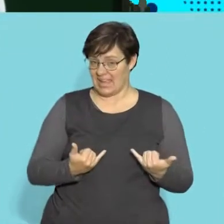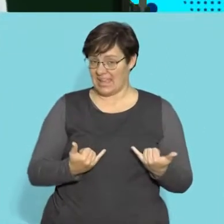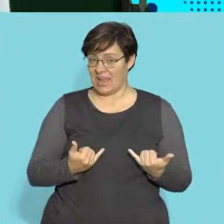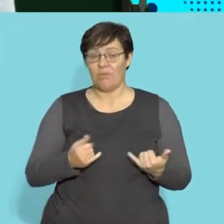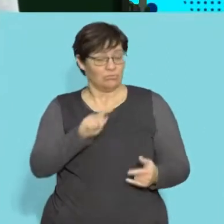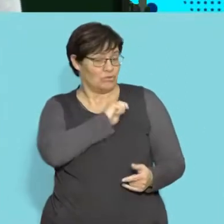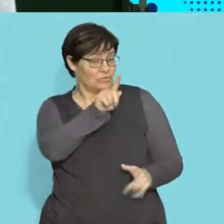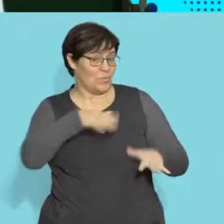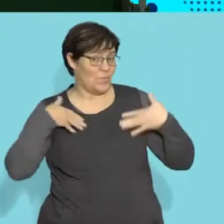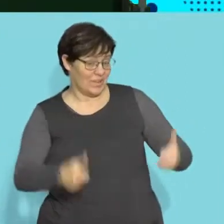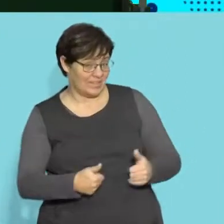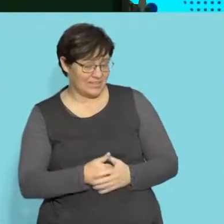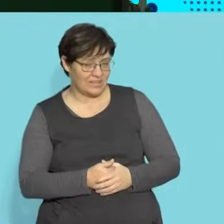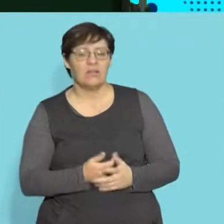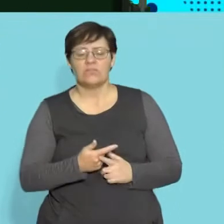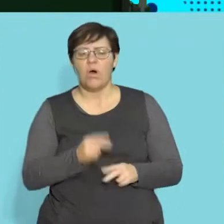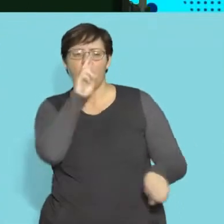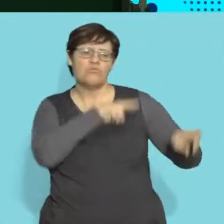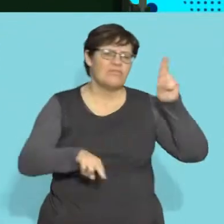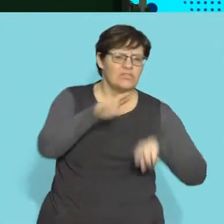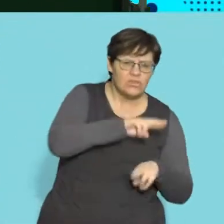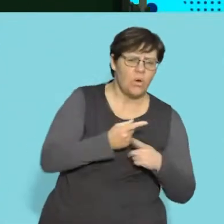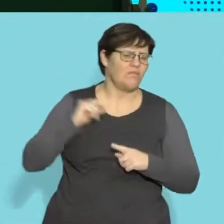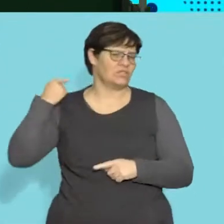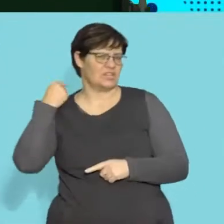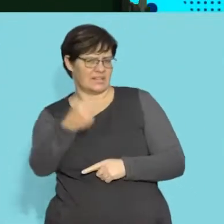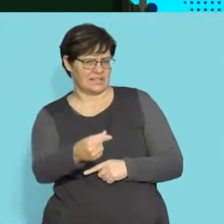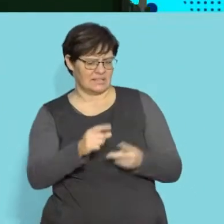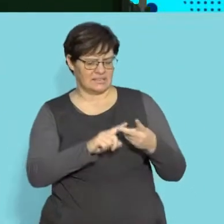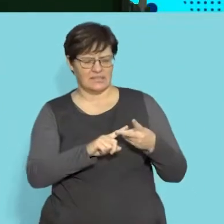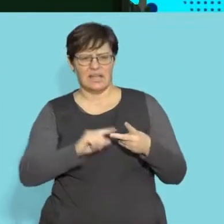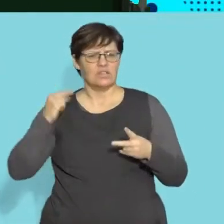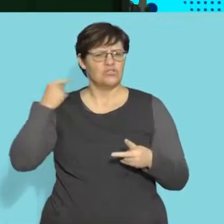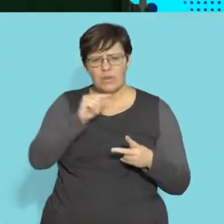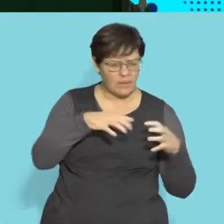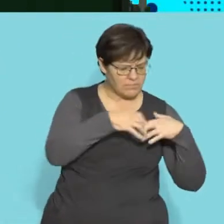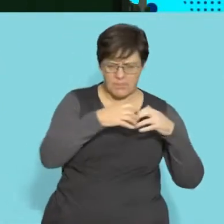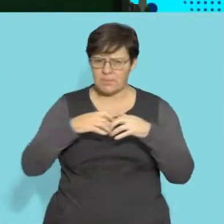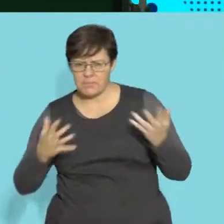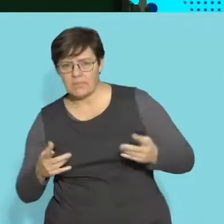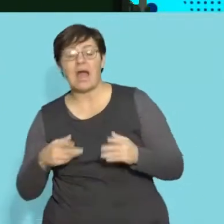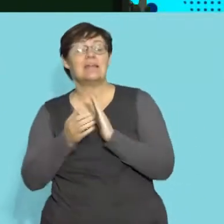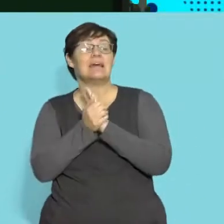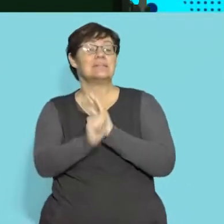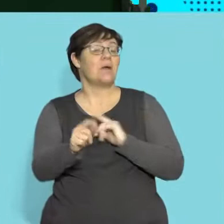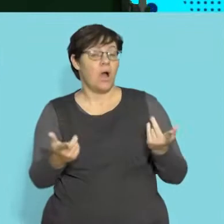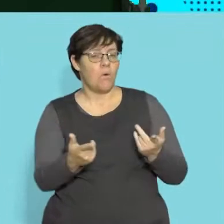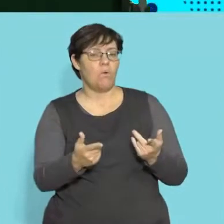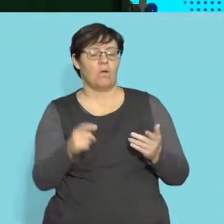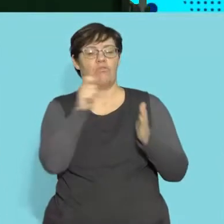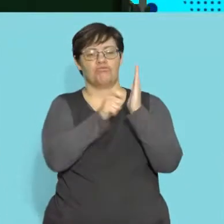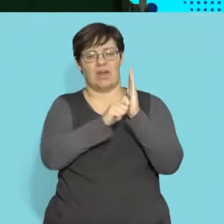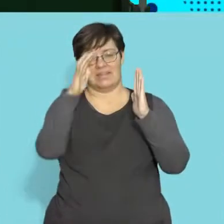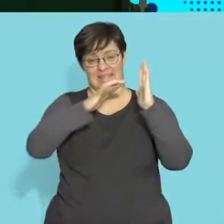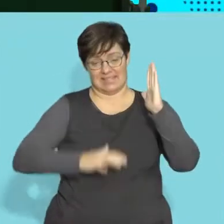lesson, we're going to be focusing on the revision of genetics, genetic engineering, and a very important skill, writing